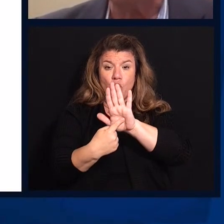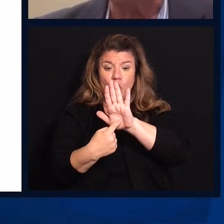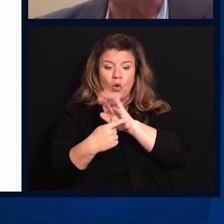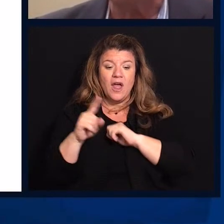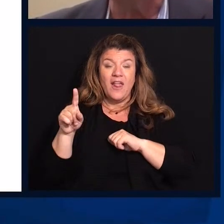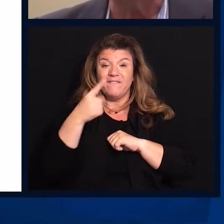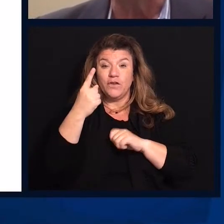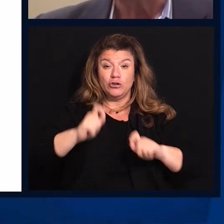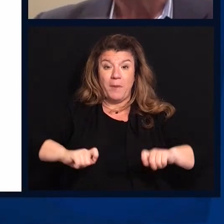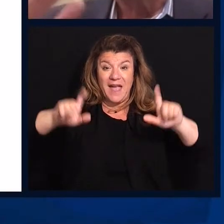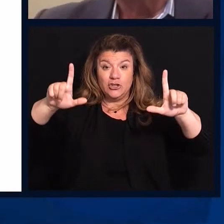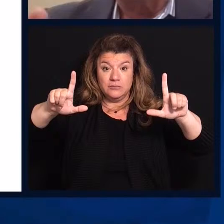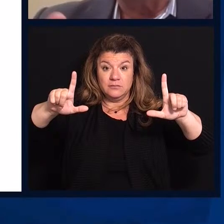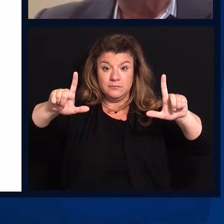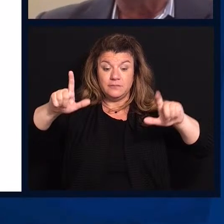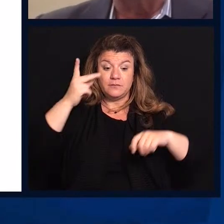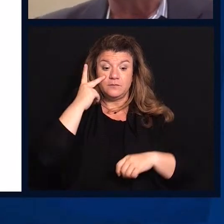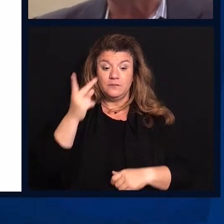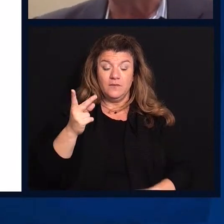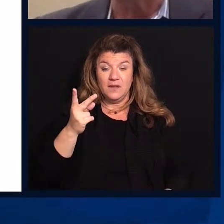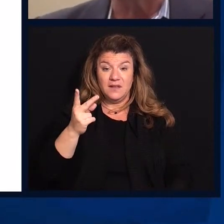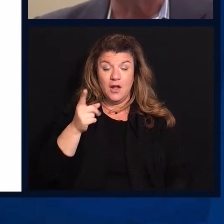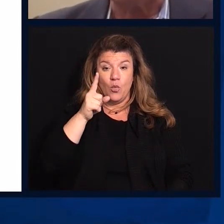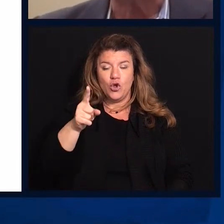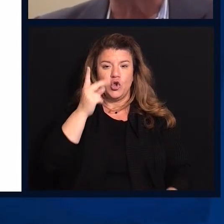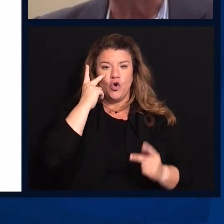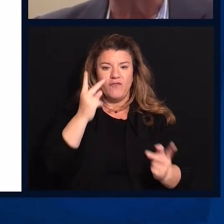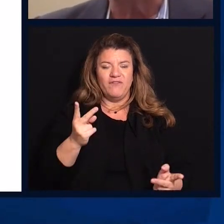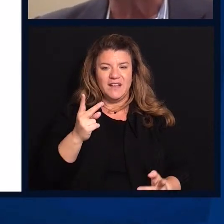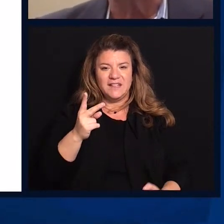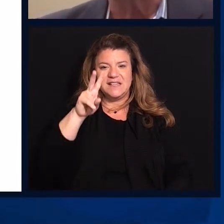first page that we get when we visit